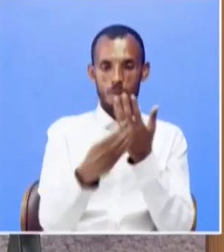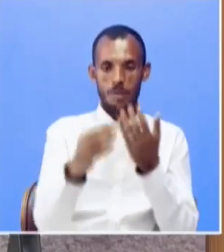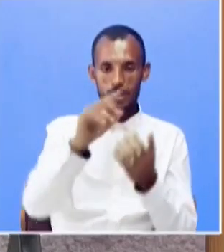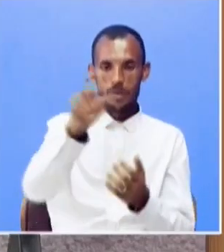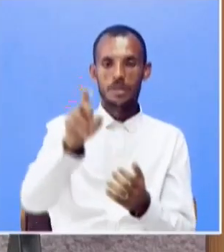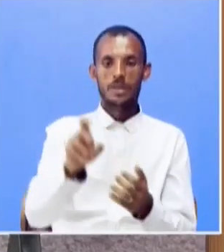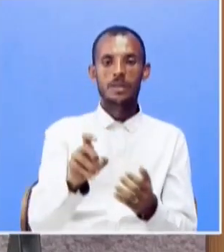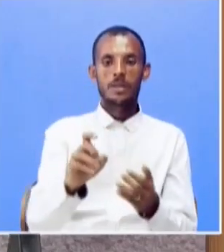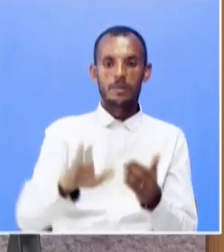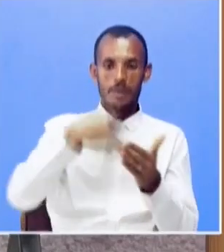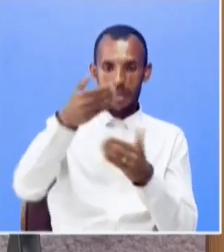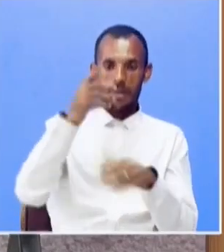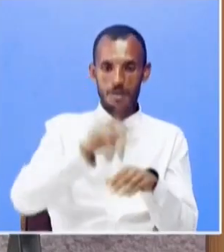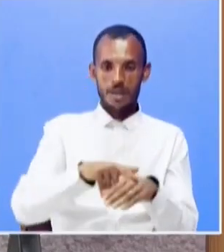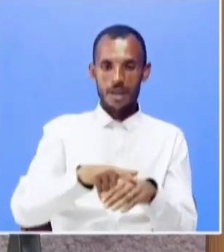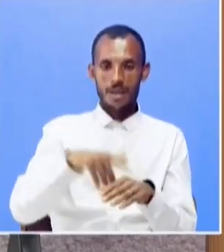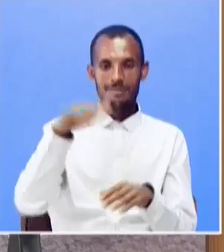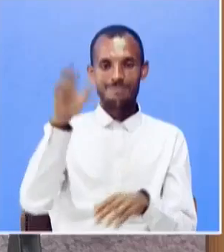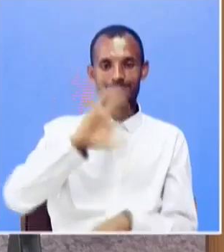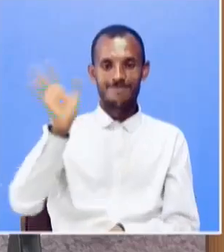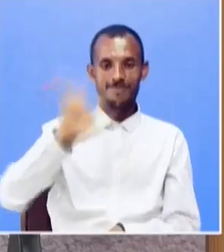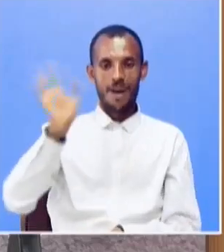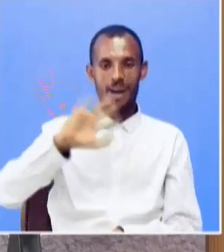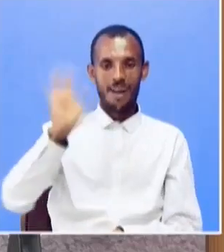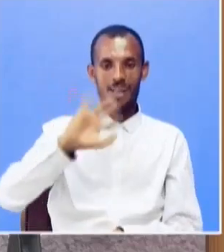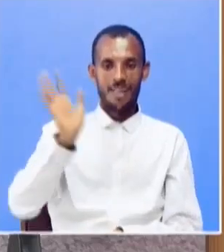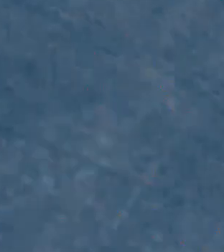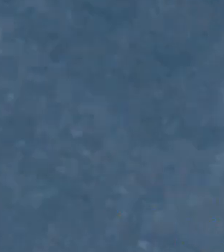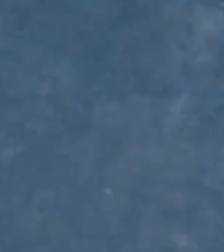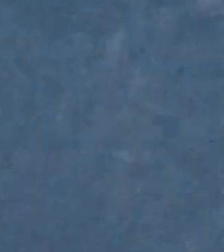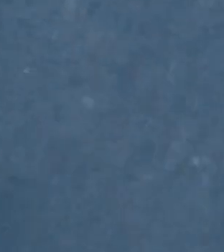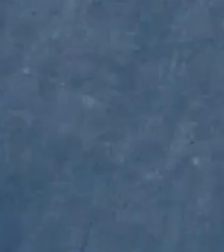question. Until next lesson, goodbye.